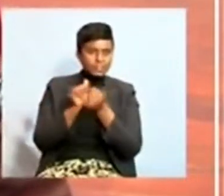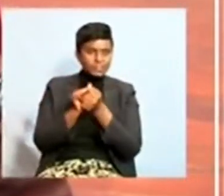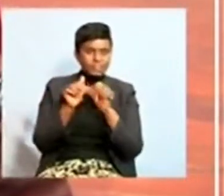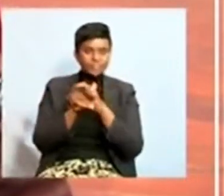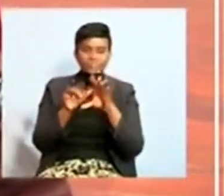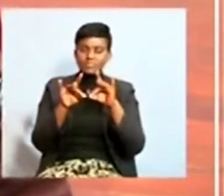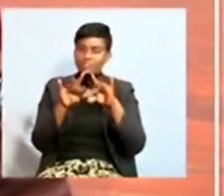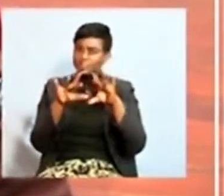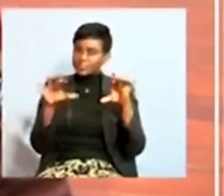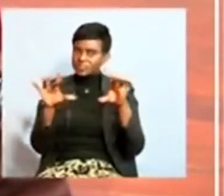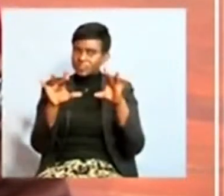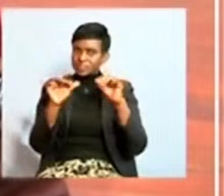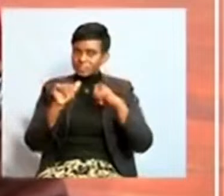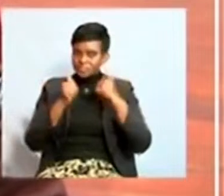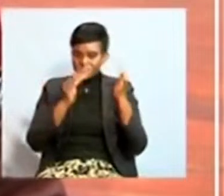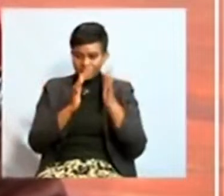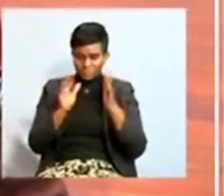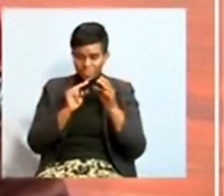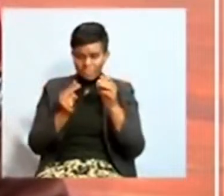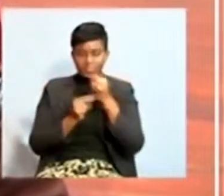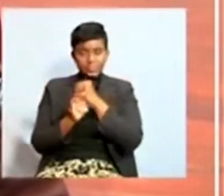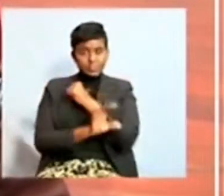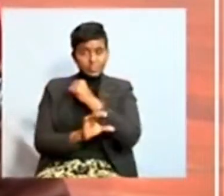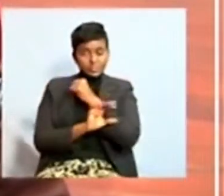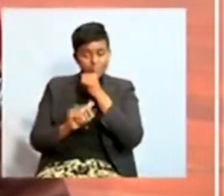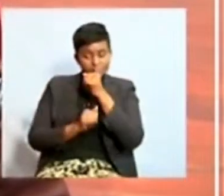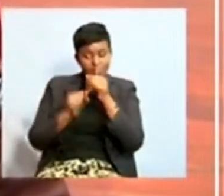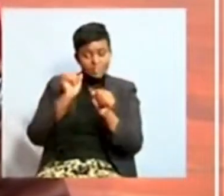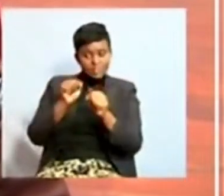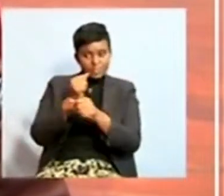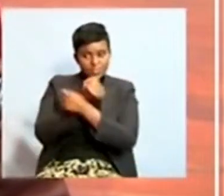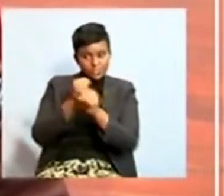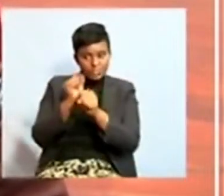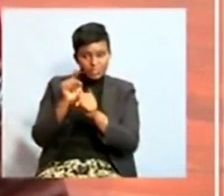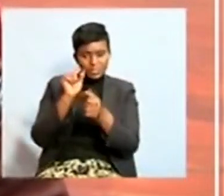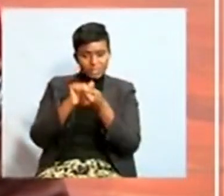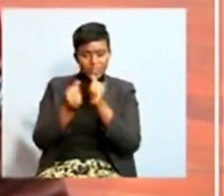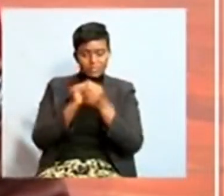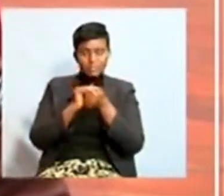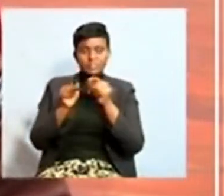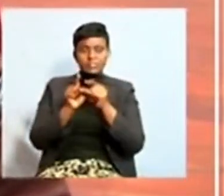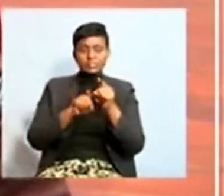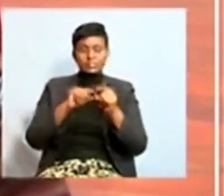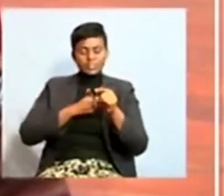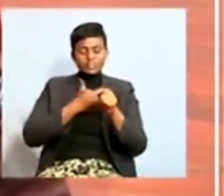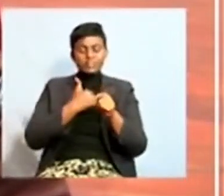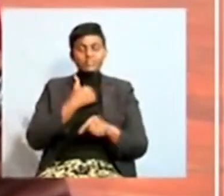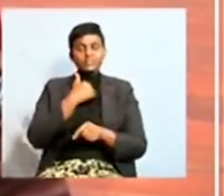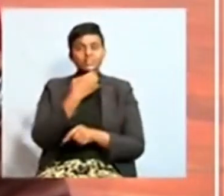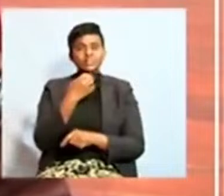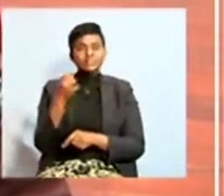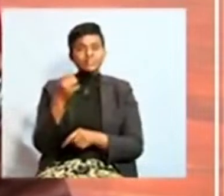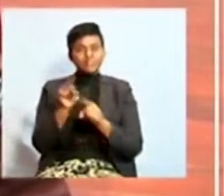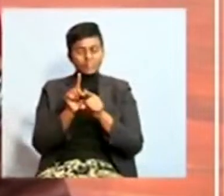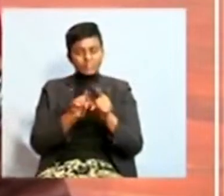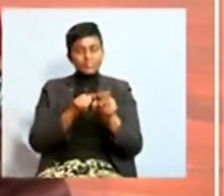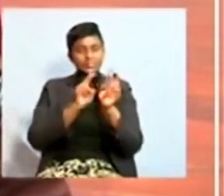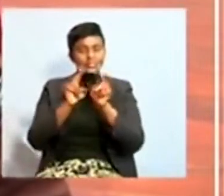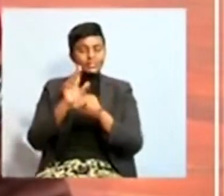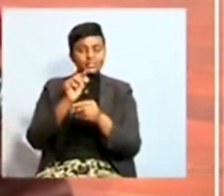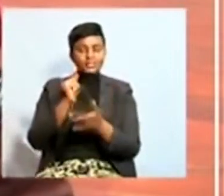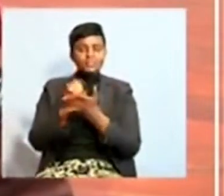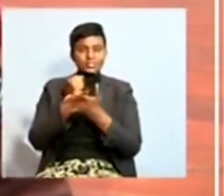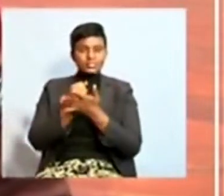line, are we prepared as a country to handle such disasters, and do we have equipment to respond, to help